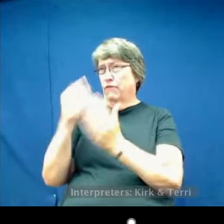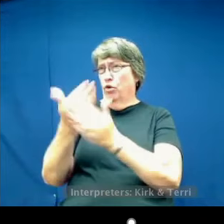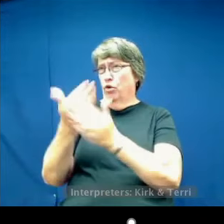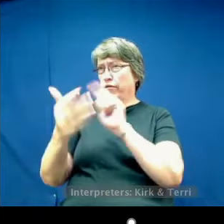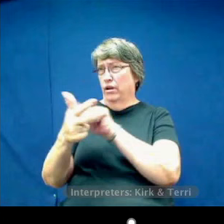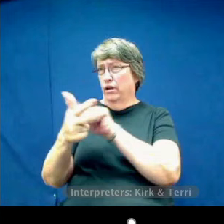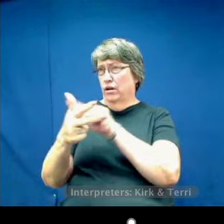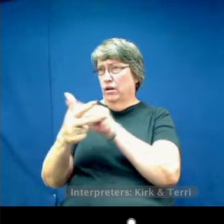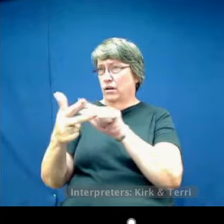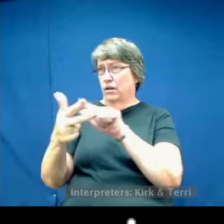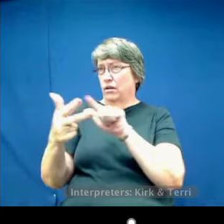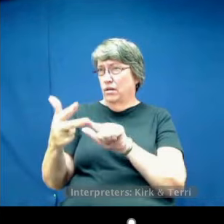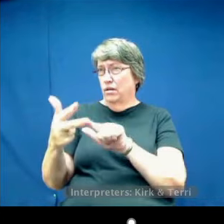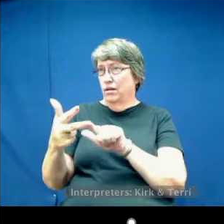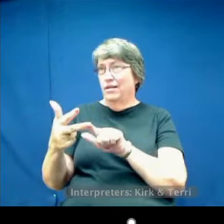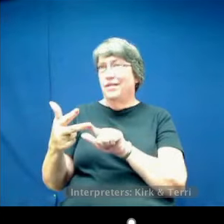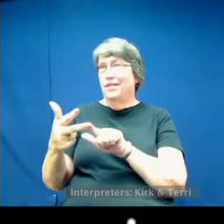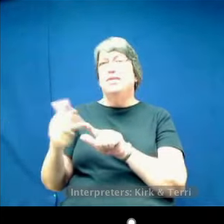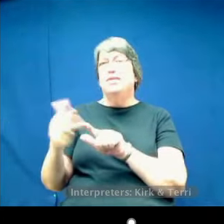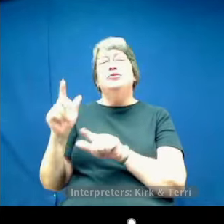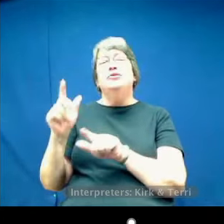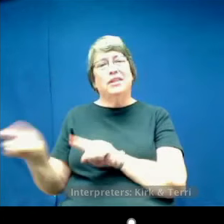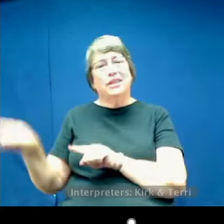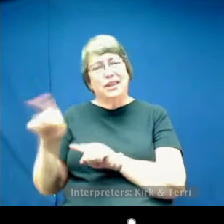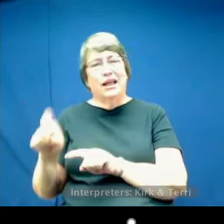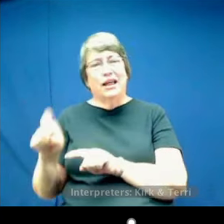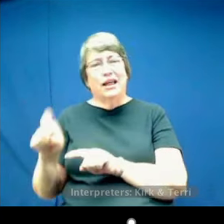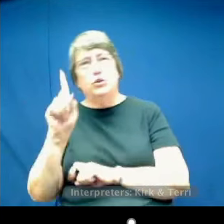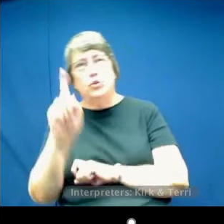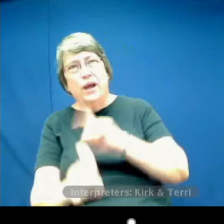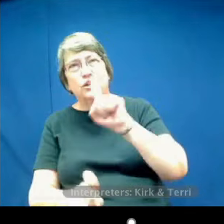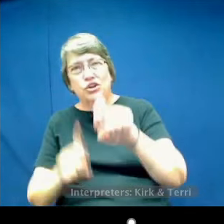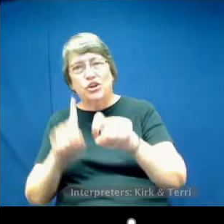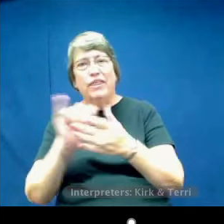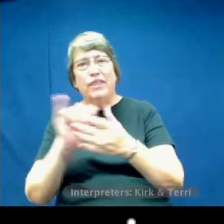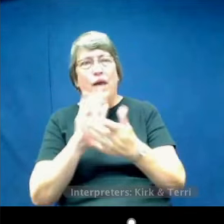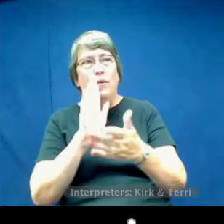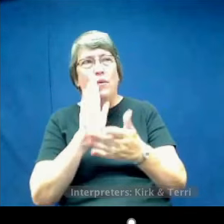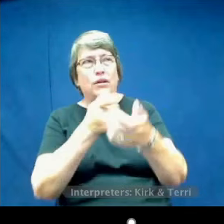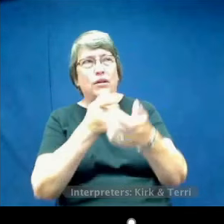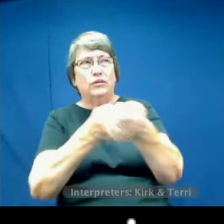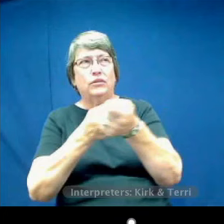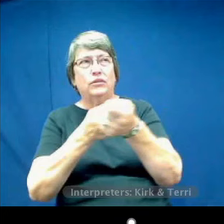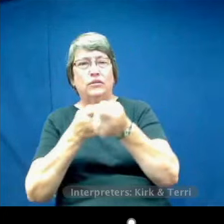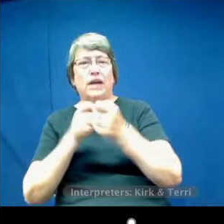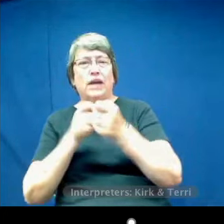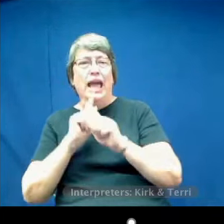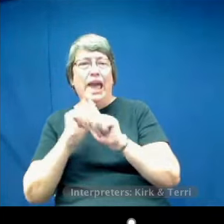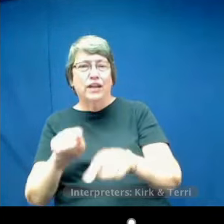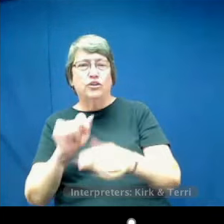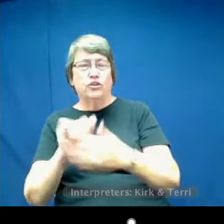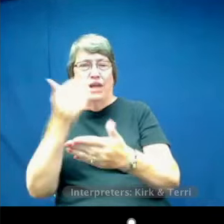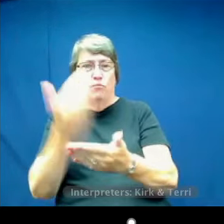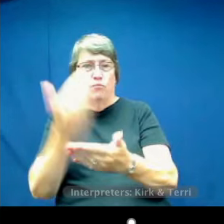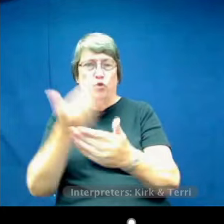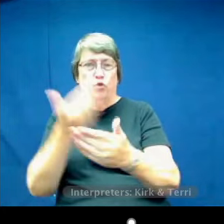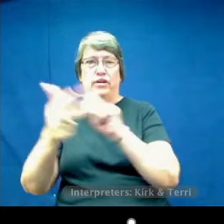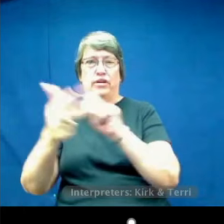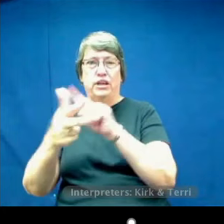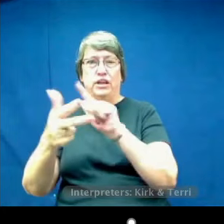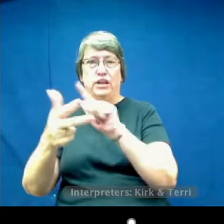have to draw questions, use questions that draw answers that prove each of those elements